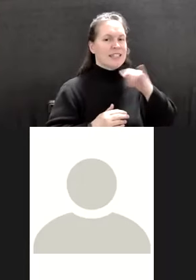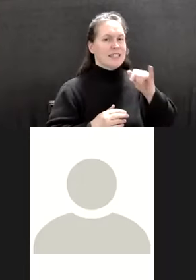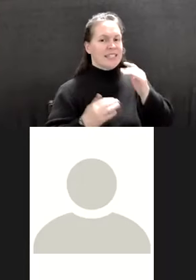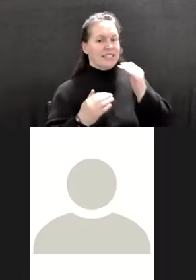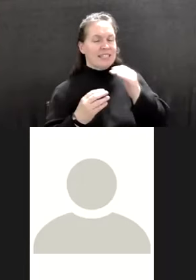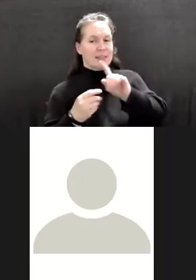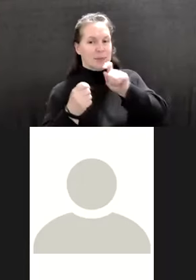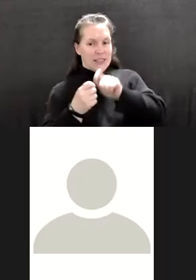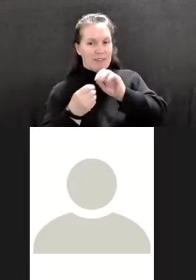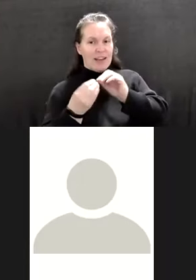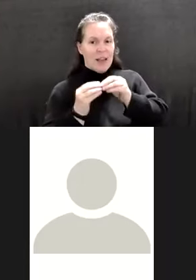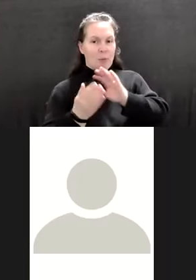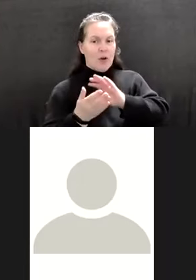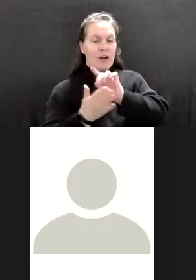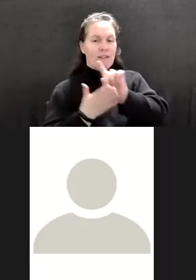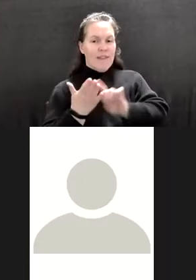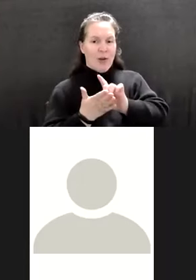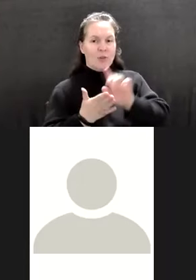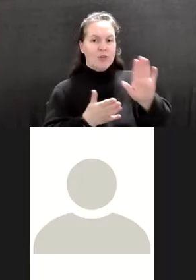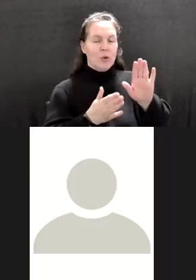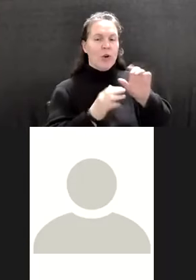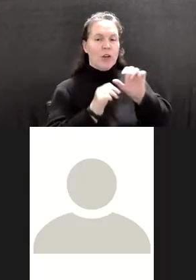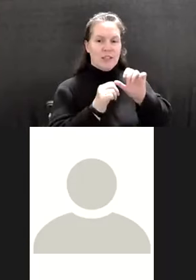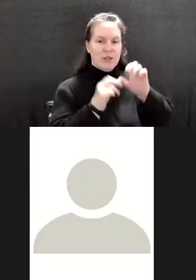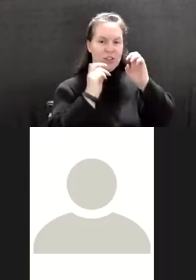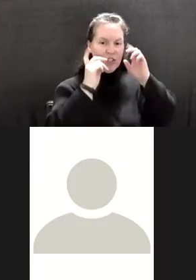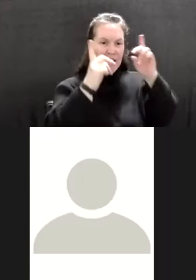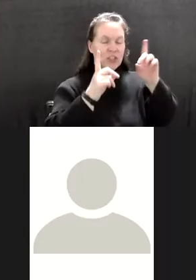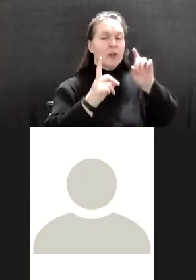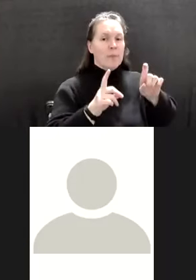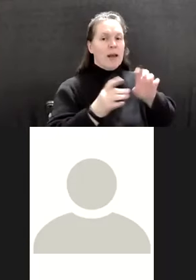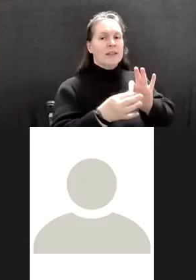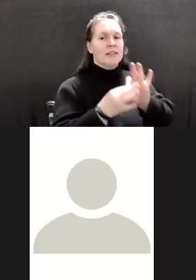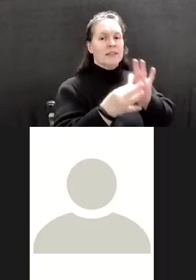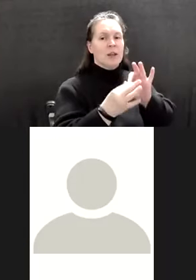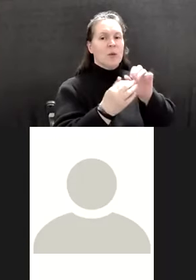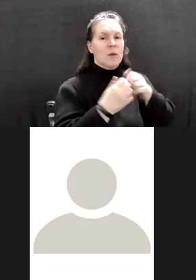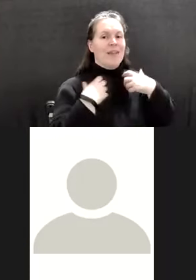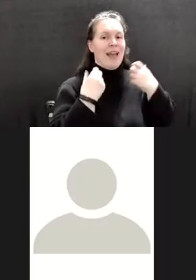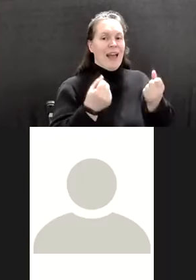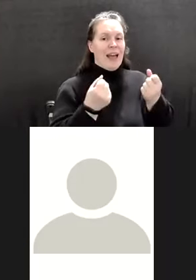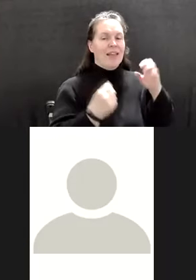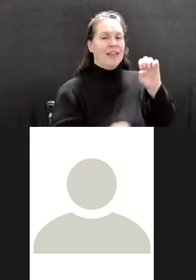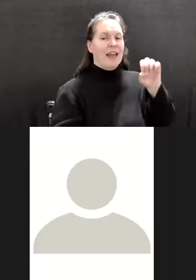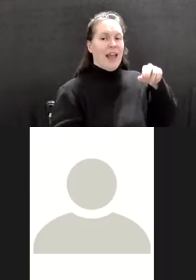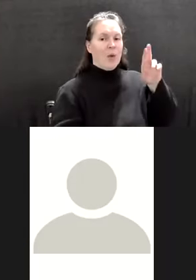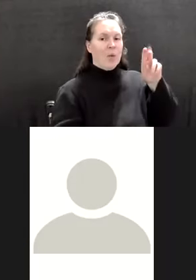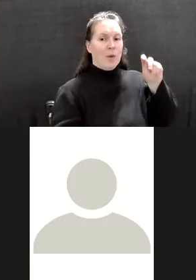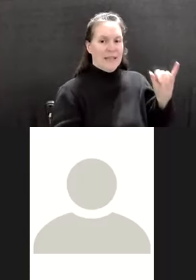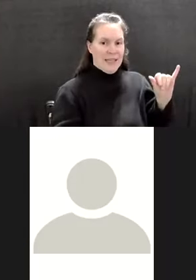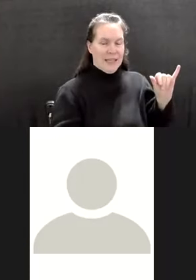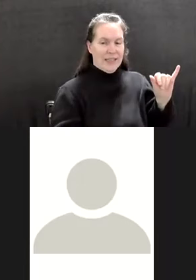of your continuing education work must be in the topic of health equity. So versus defining part of those